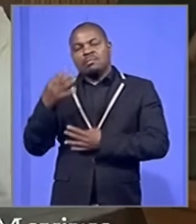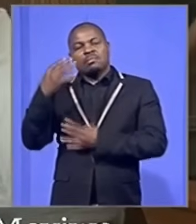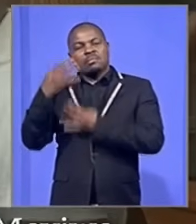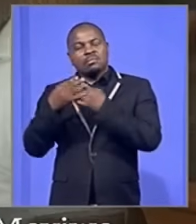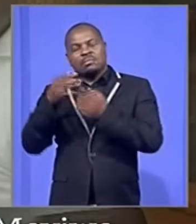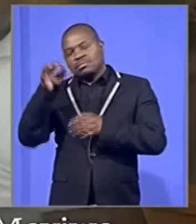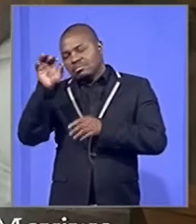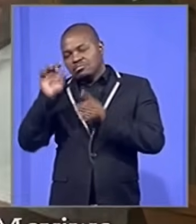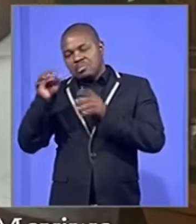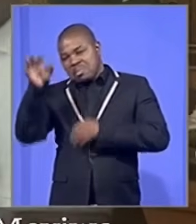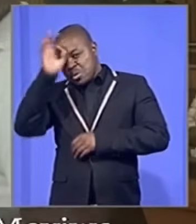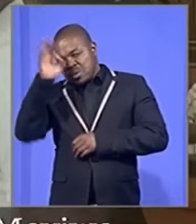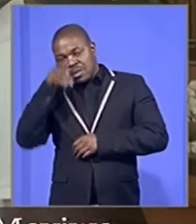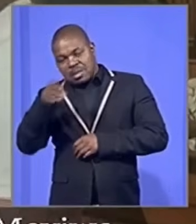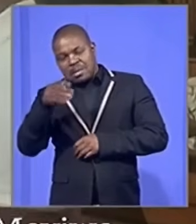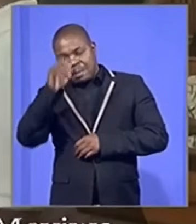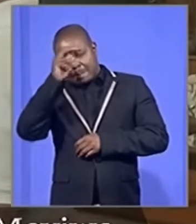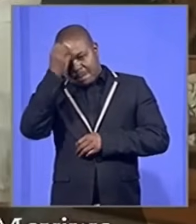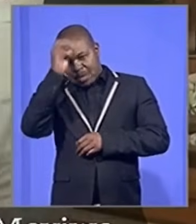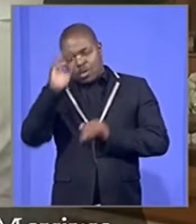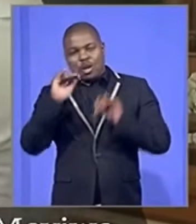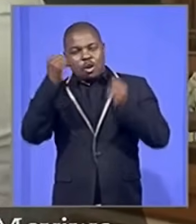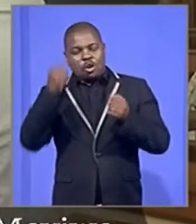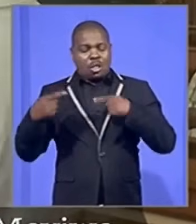kgorong tshekokgolo ya Pretoria.